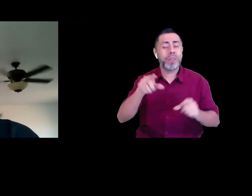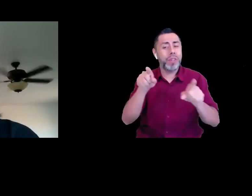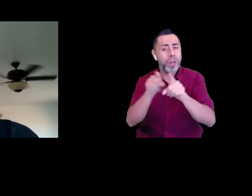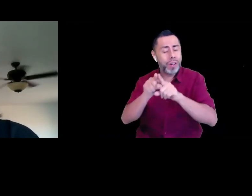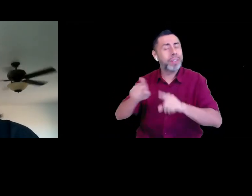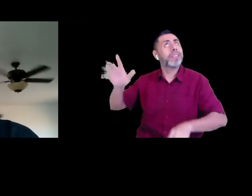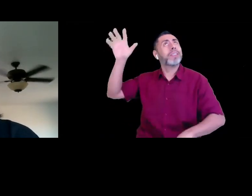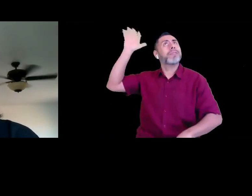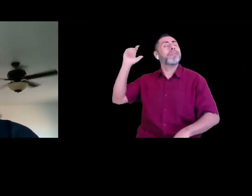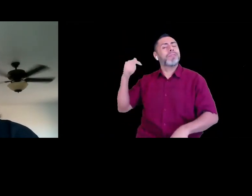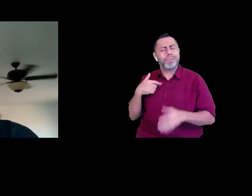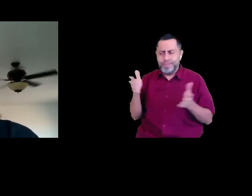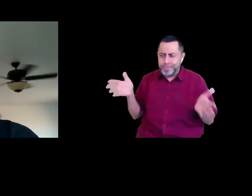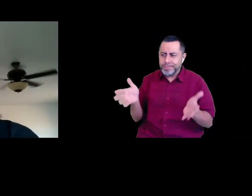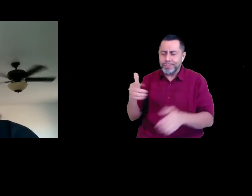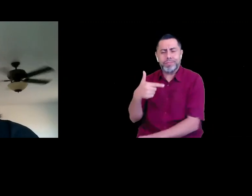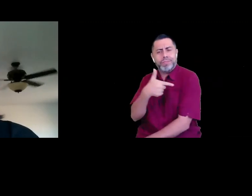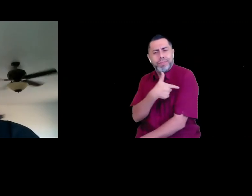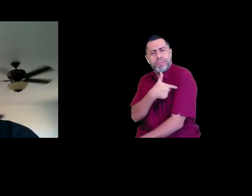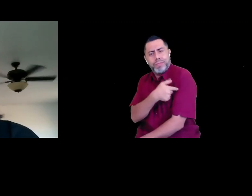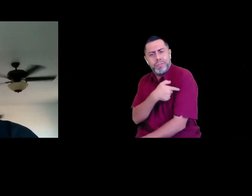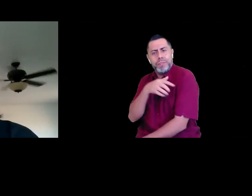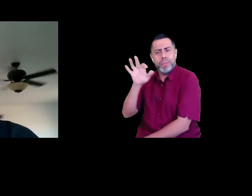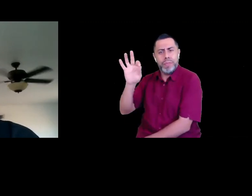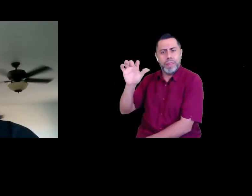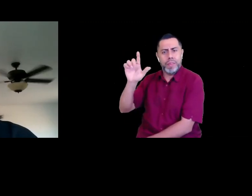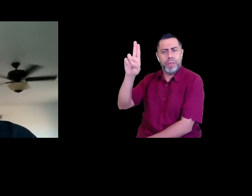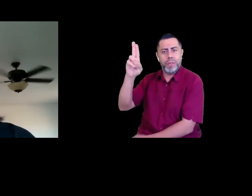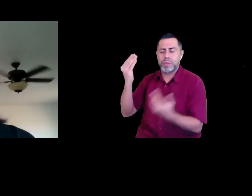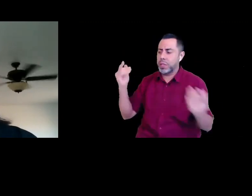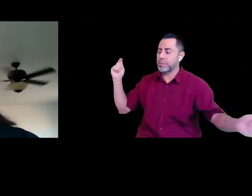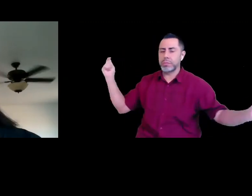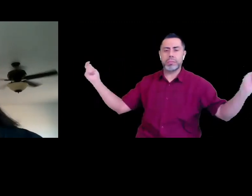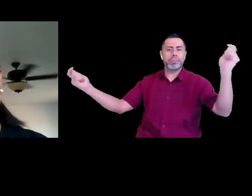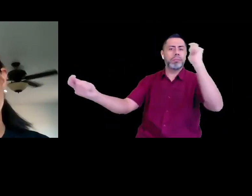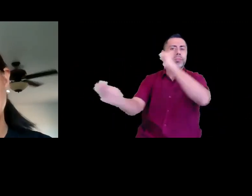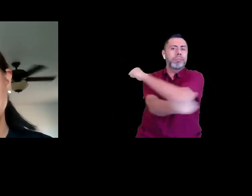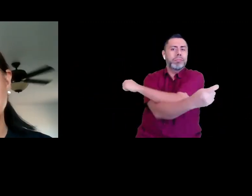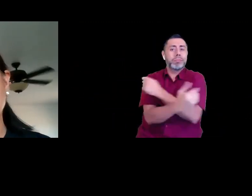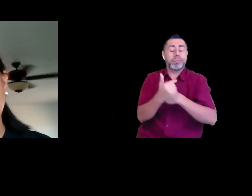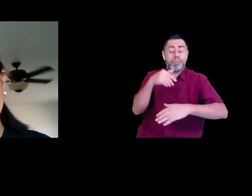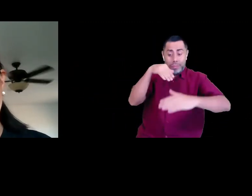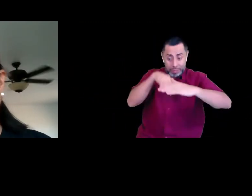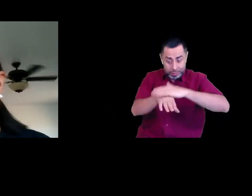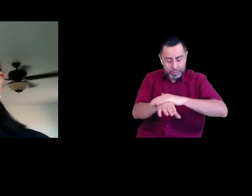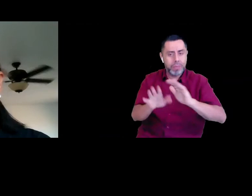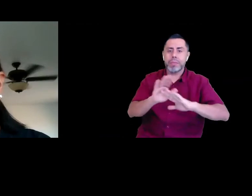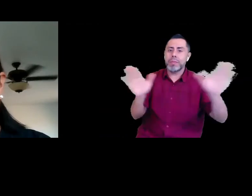Flu shots are different now. It's all going to be drive-through and only at the clinics. They won't come to the chapter